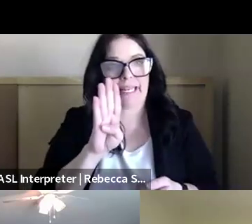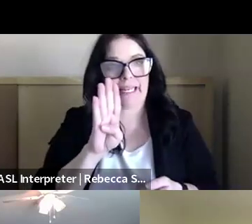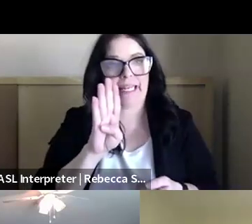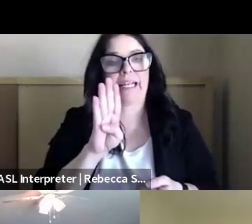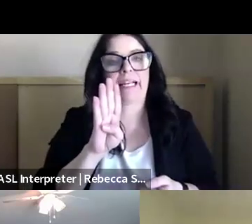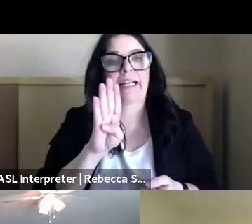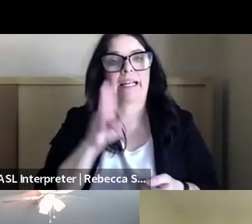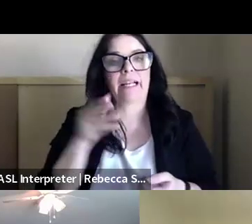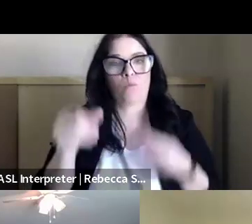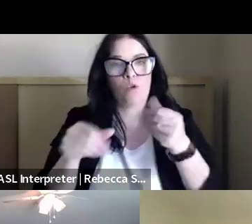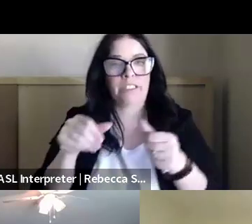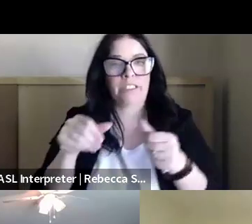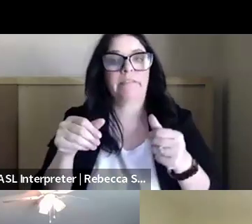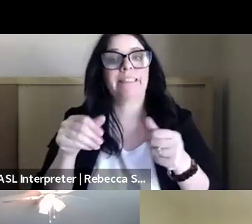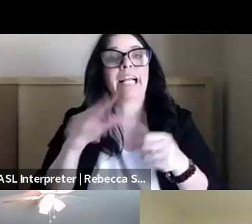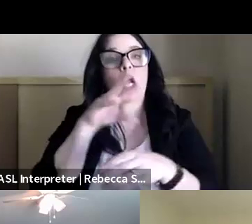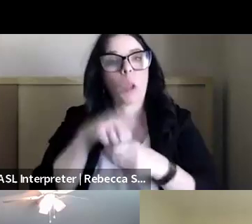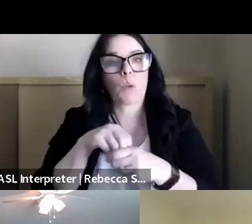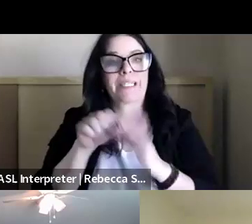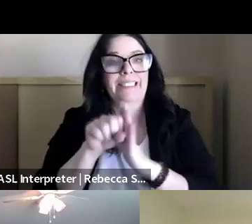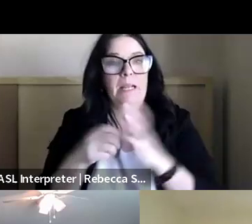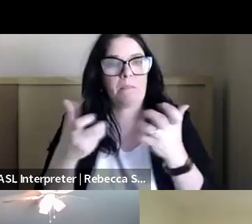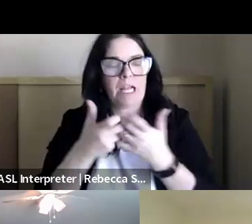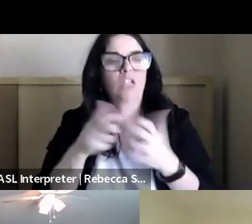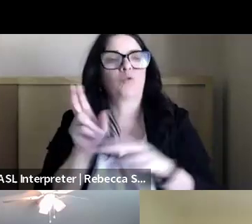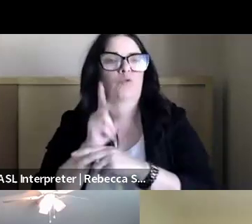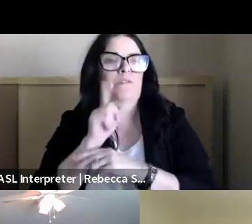including state match, will be used on administrative cost.